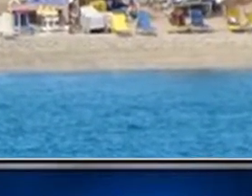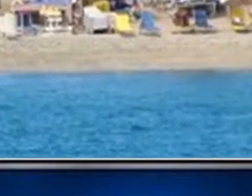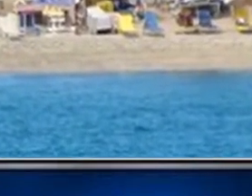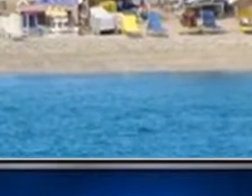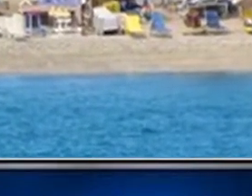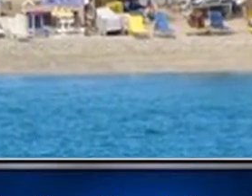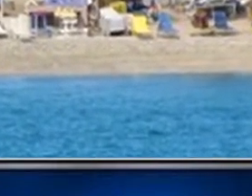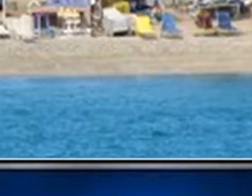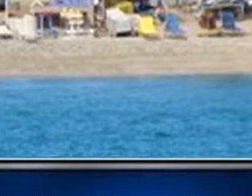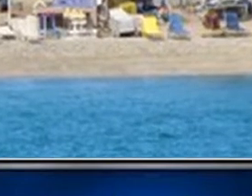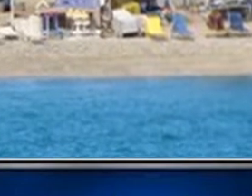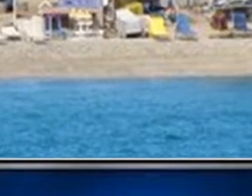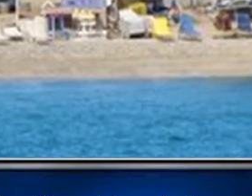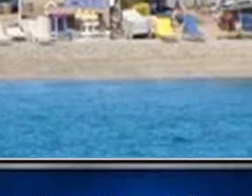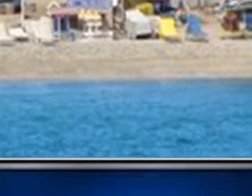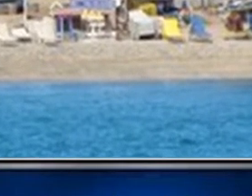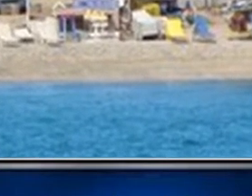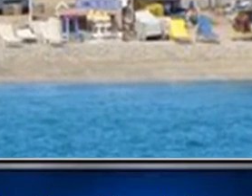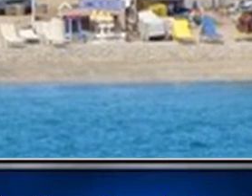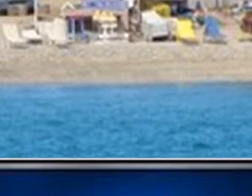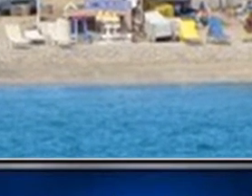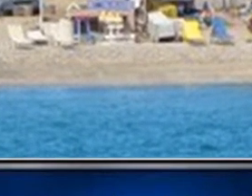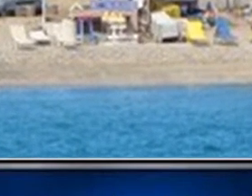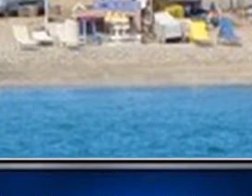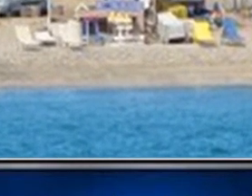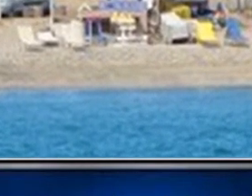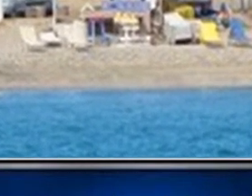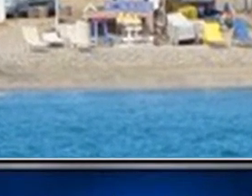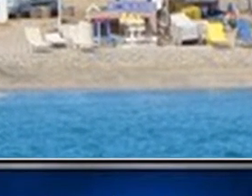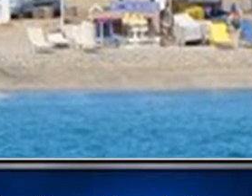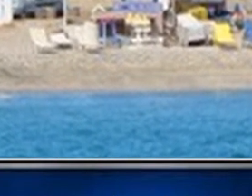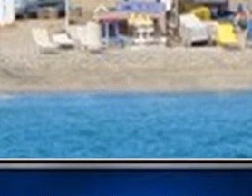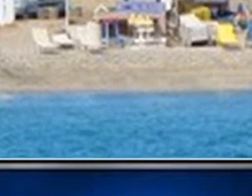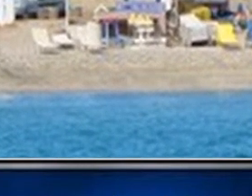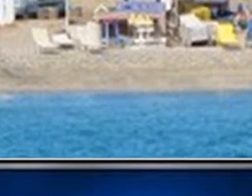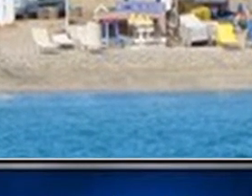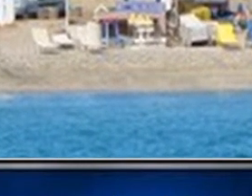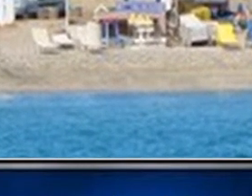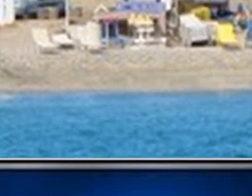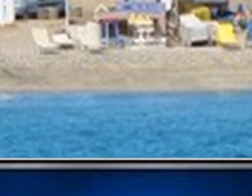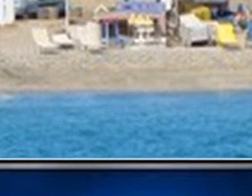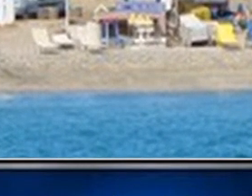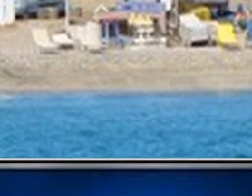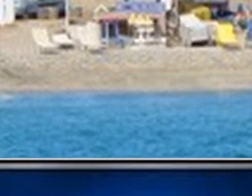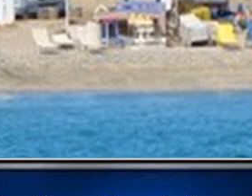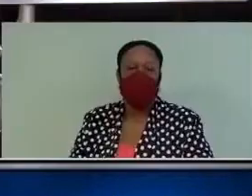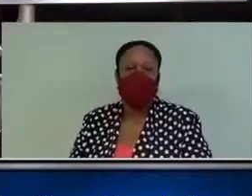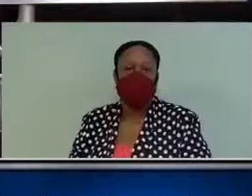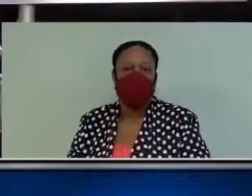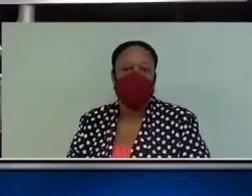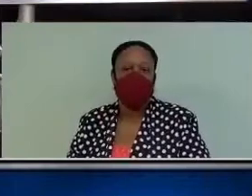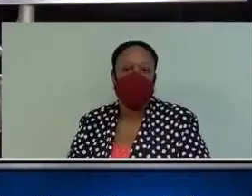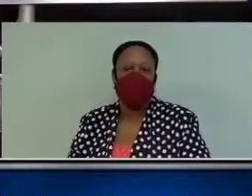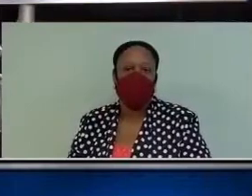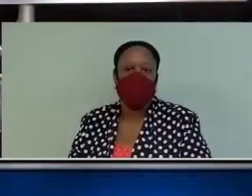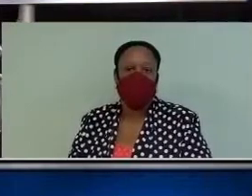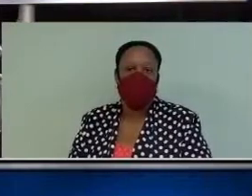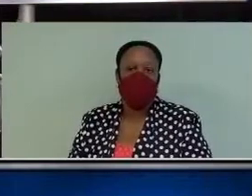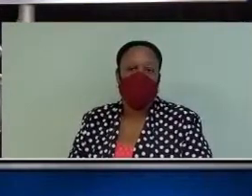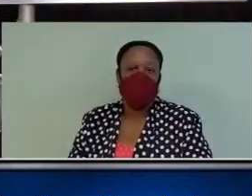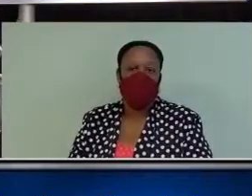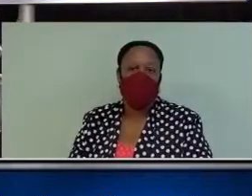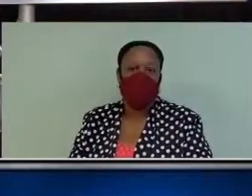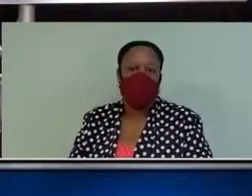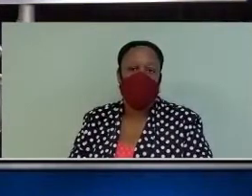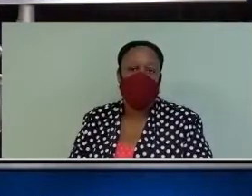a marked improvement in the conduct of business at the Frigate Bay Strip as it relates to the adherence to the COVID-19 guidelines. There was some improvement on